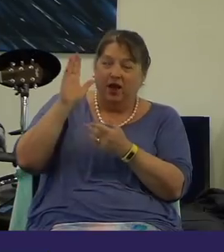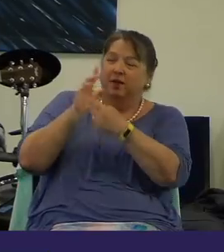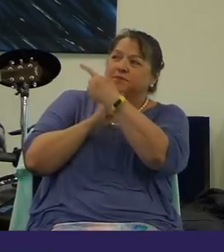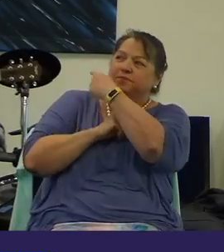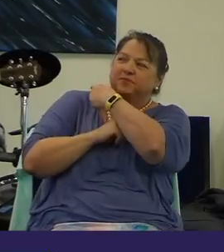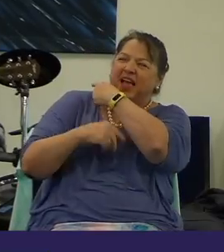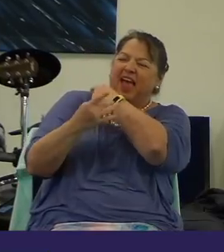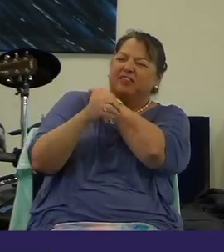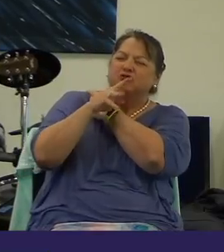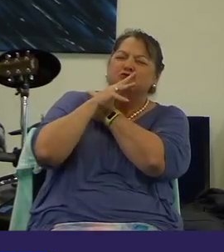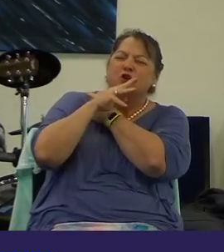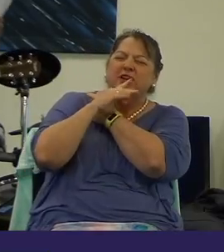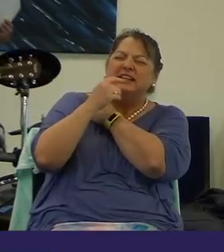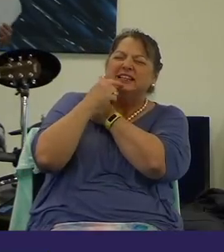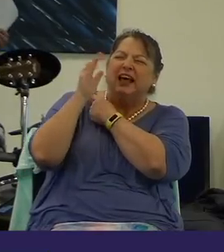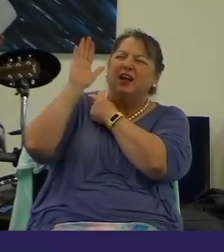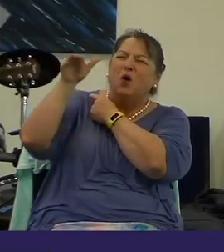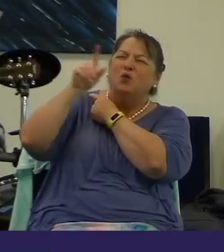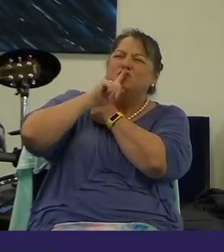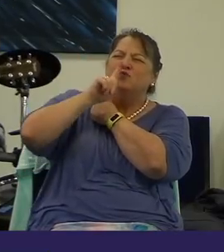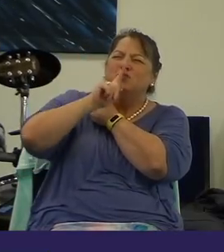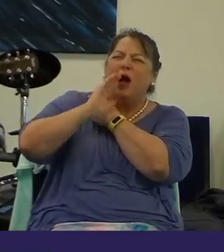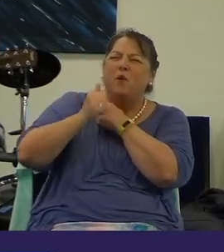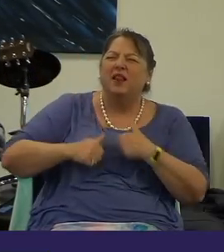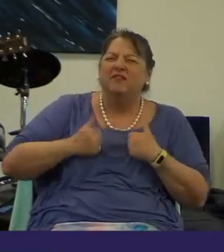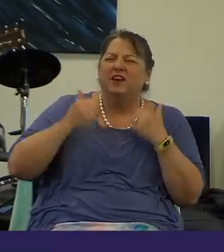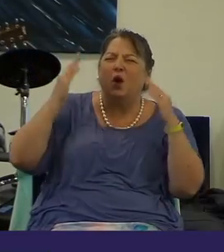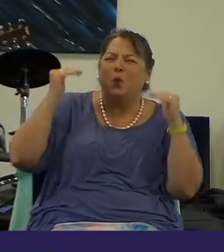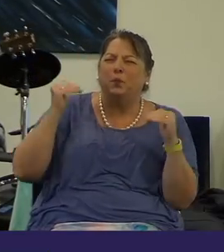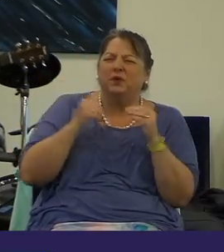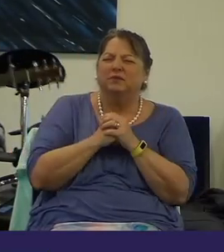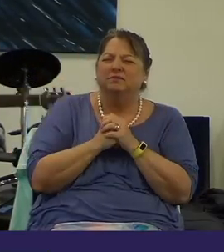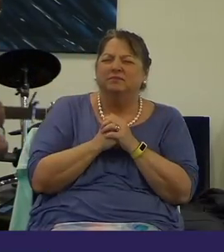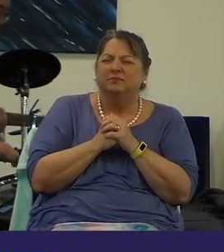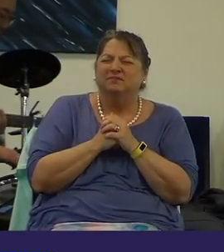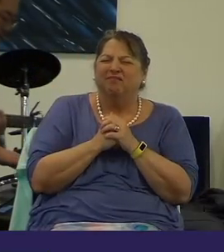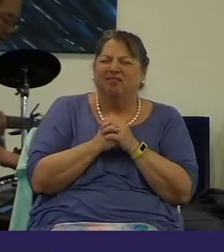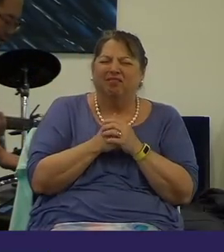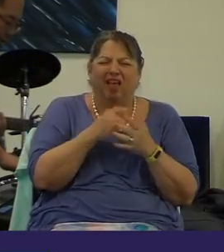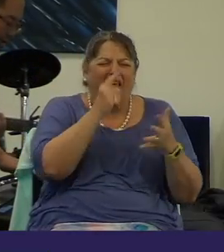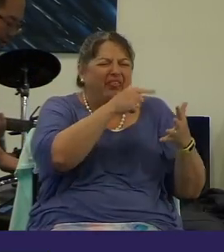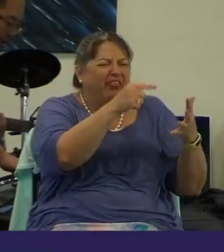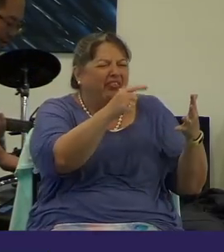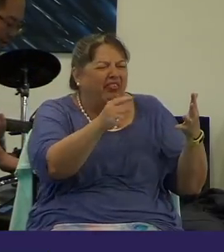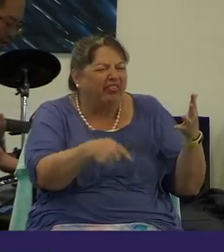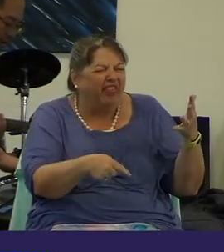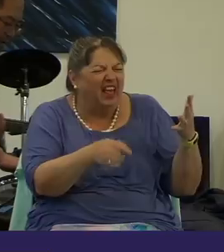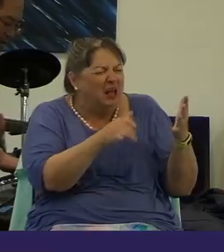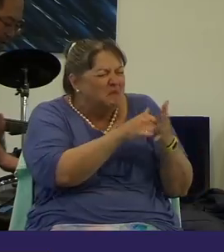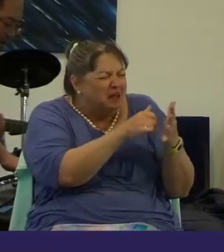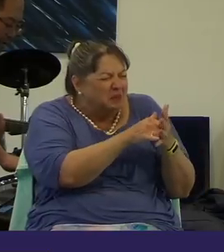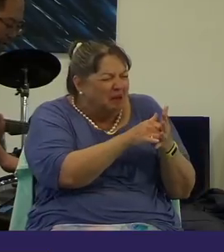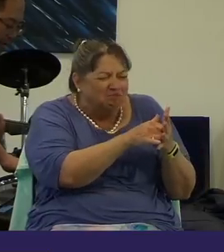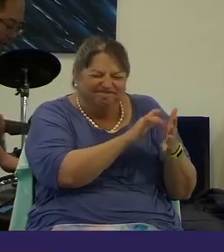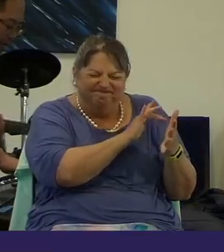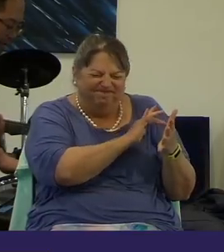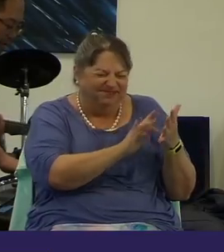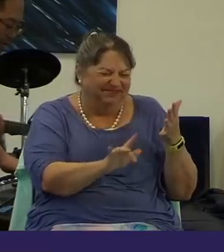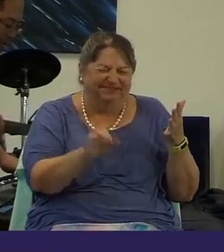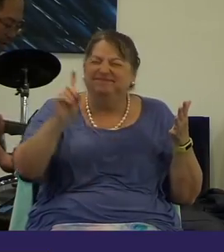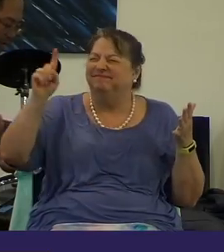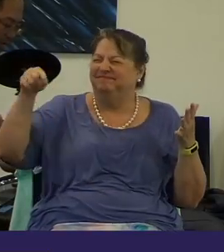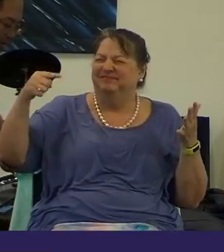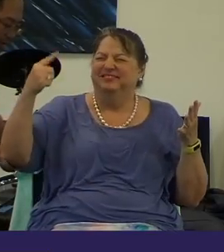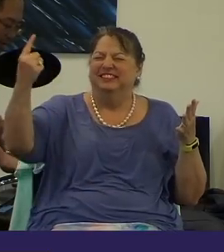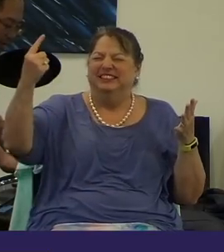our living hope this morning. There is nothing that you cannot do. The grave was not strong enough to hold you.